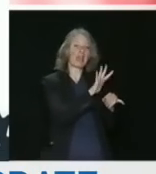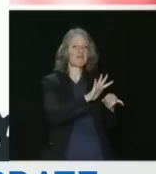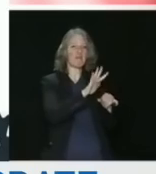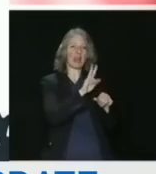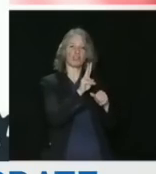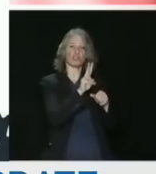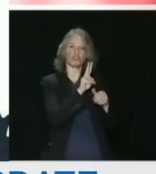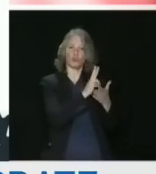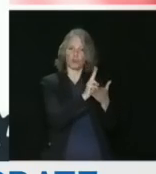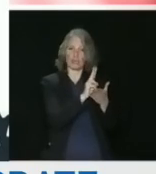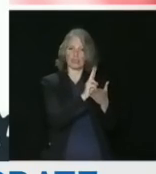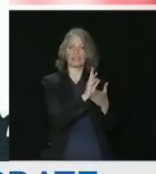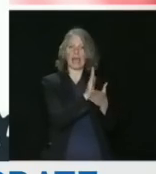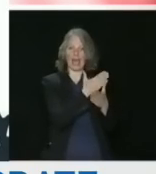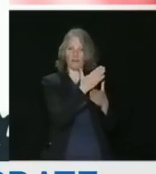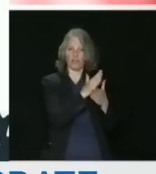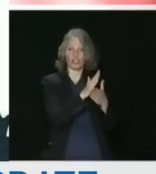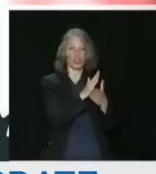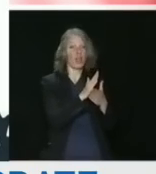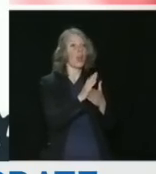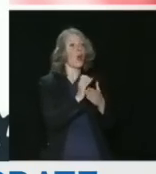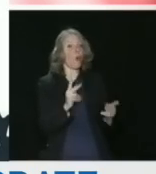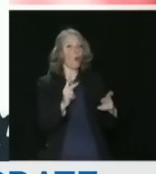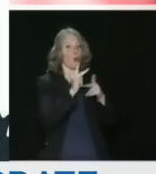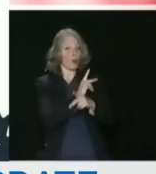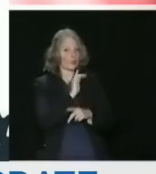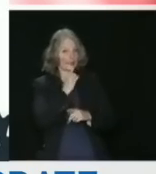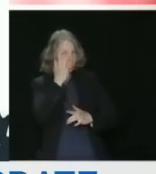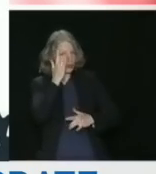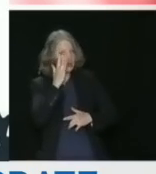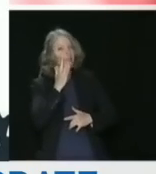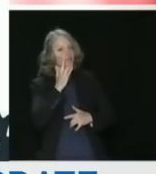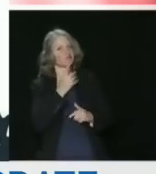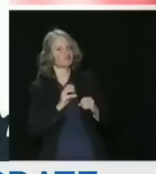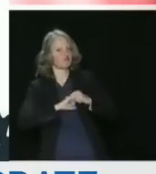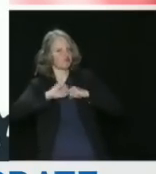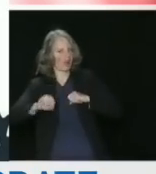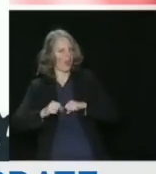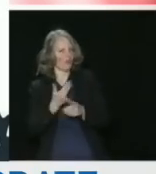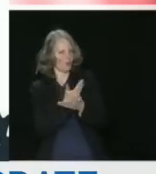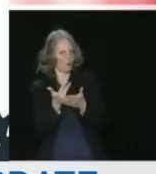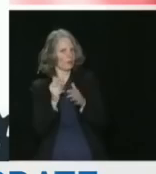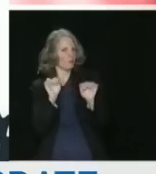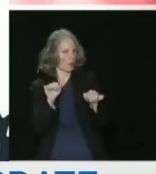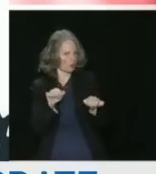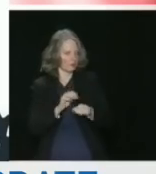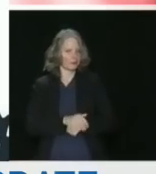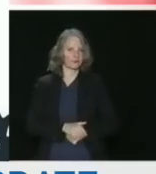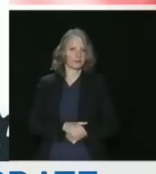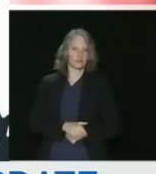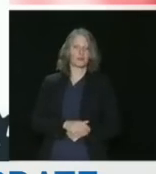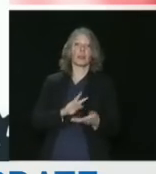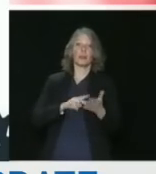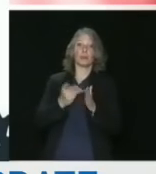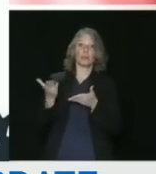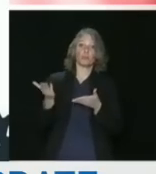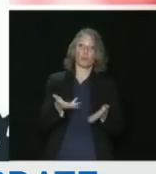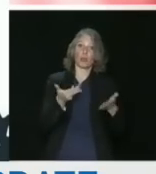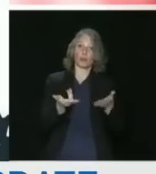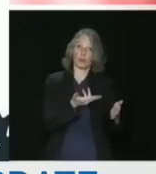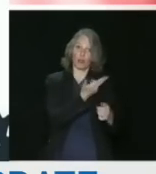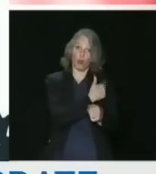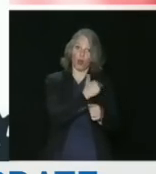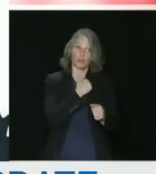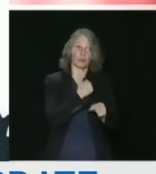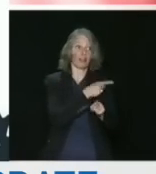2 weeks, or close to 3 weeks for those experiencing more severe illness. This means that the number of patients